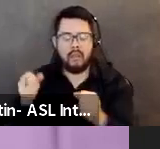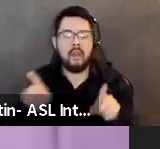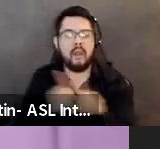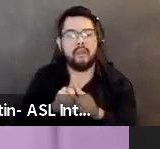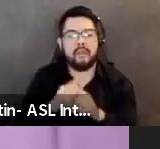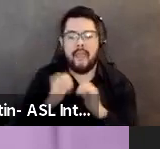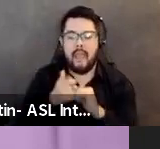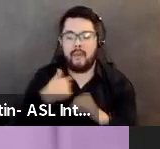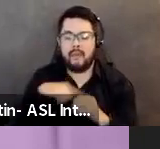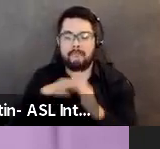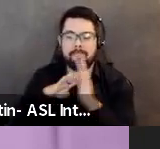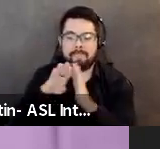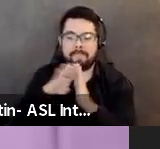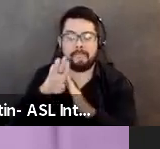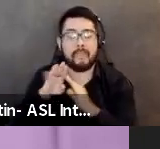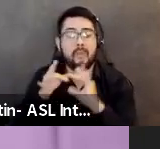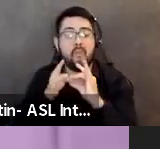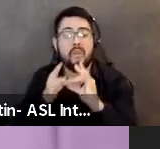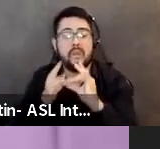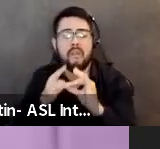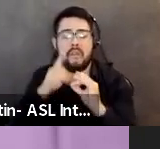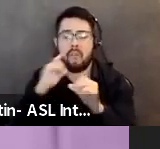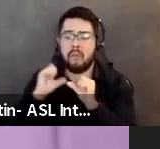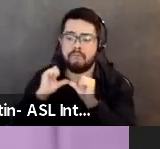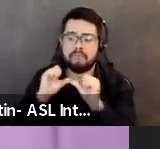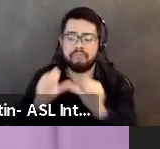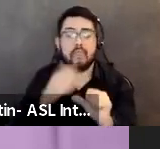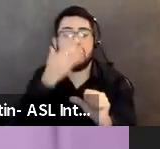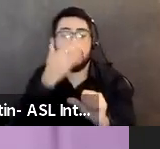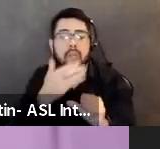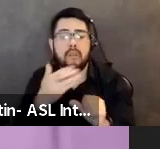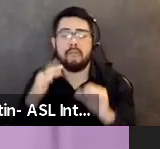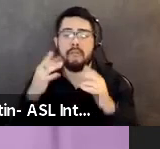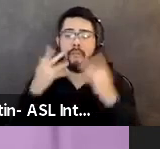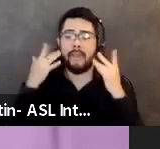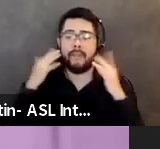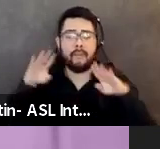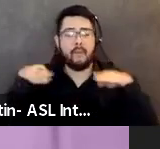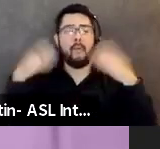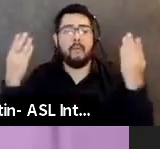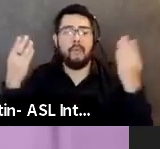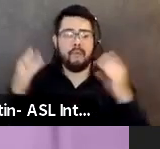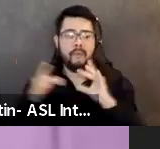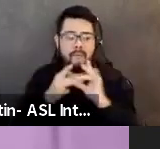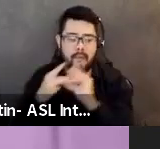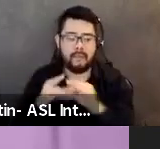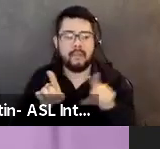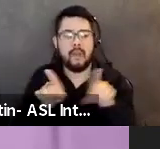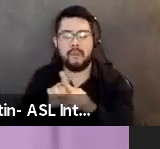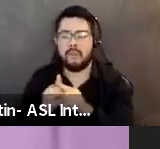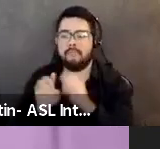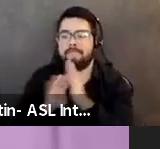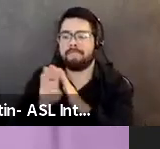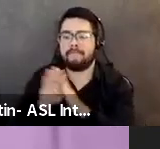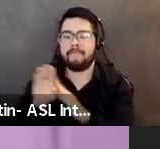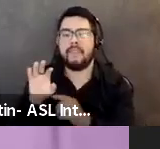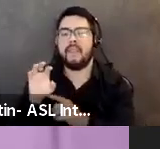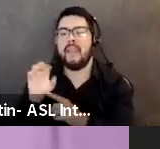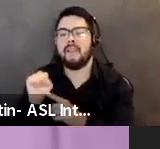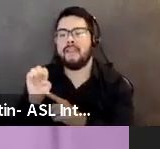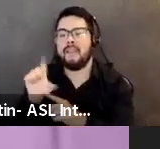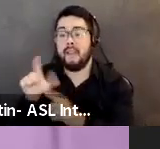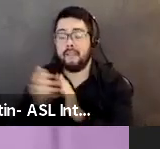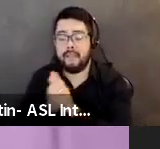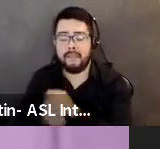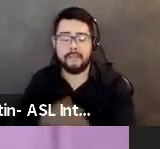relationships creating consistent and welcoming environments and fostering those sel skills thank you again for your